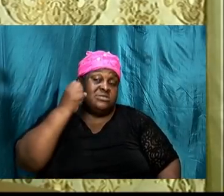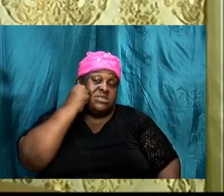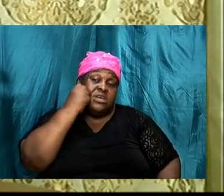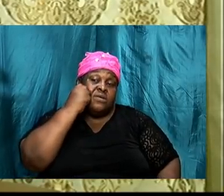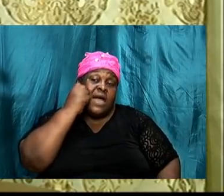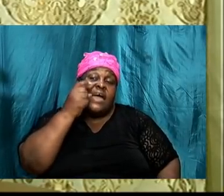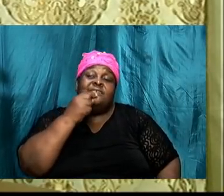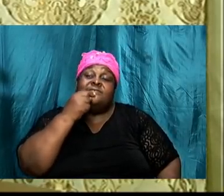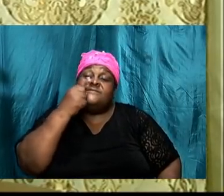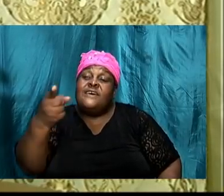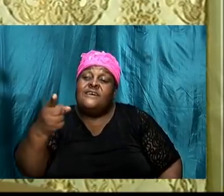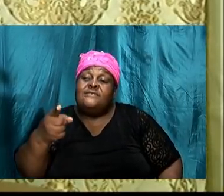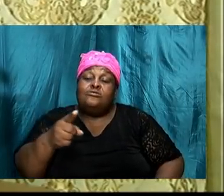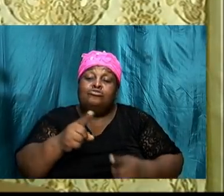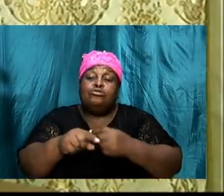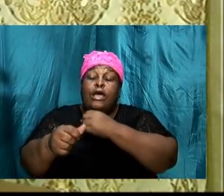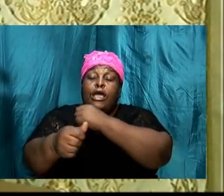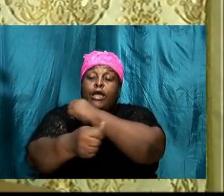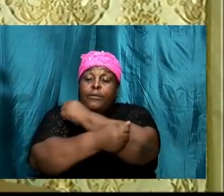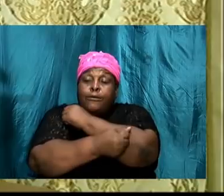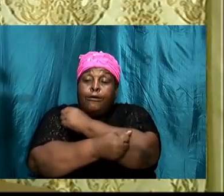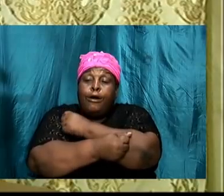said unto Abram,